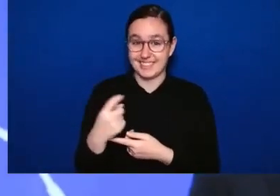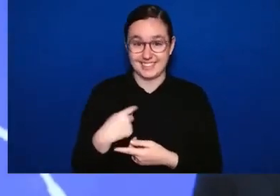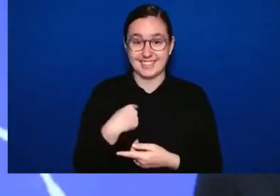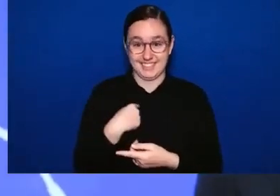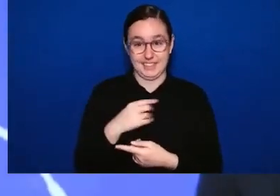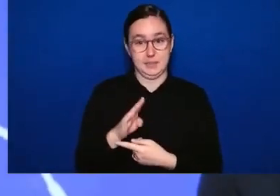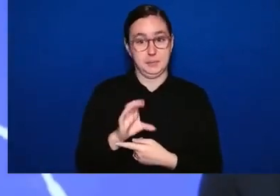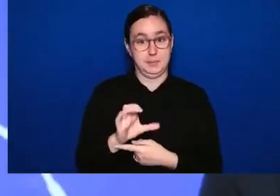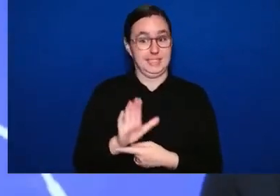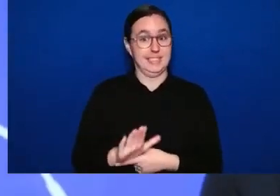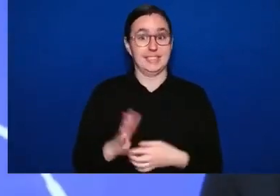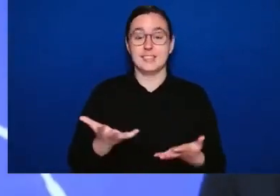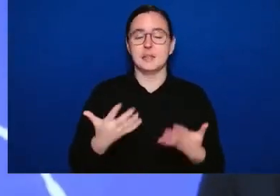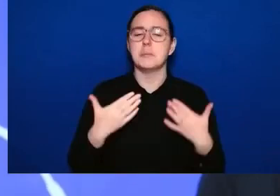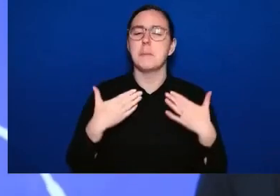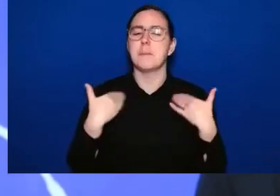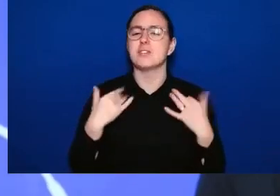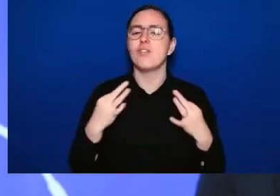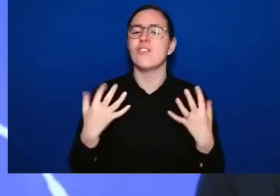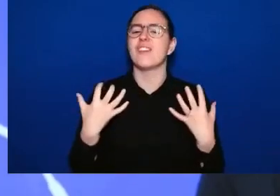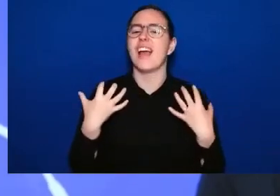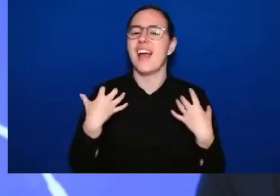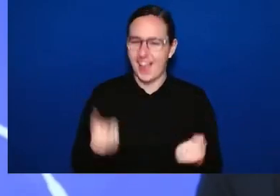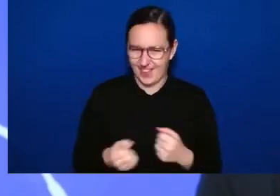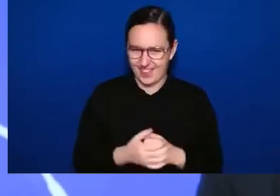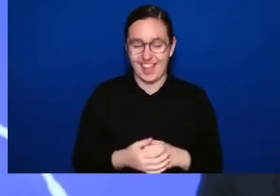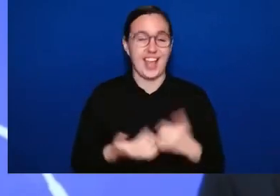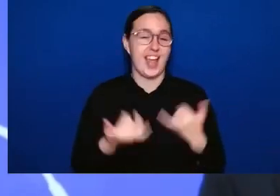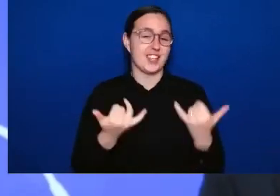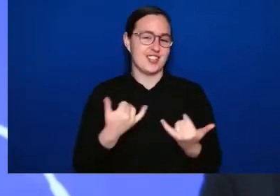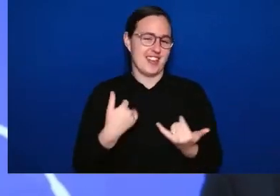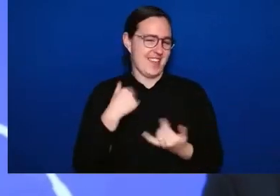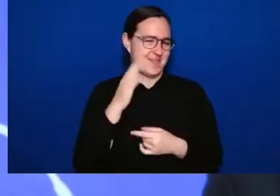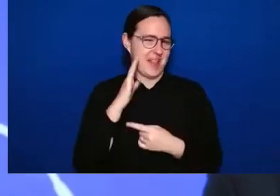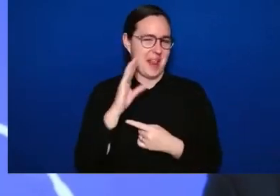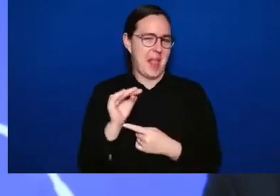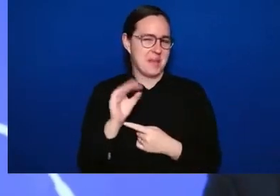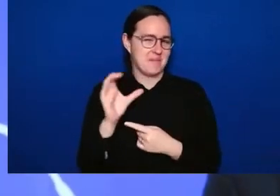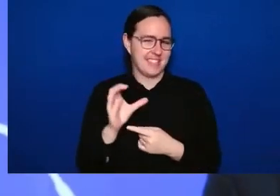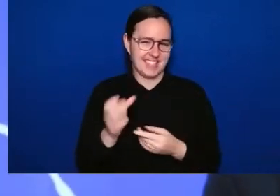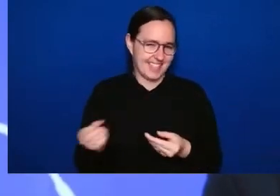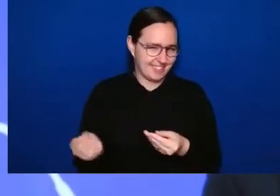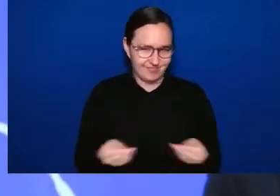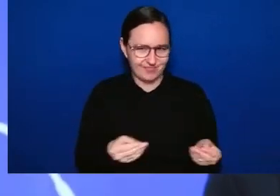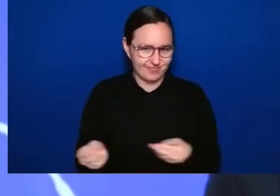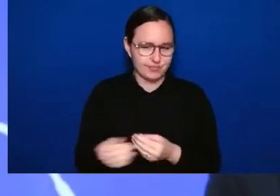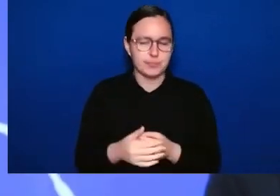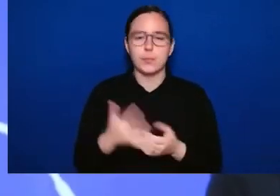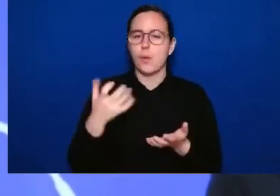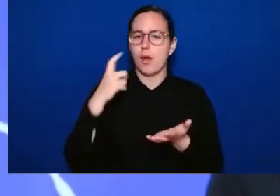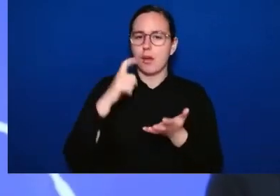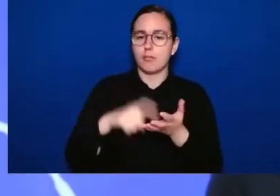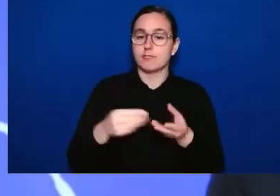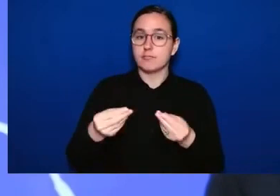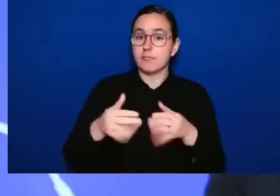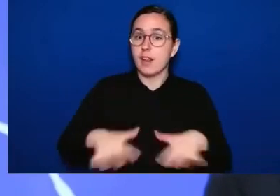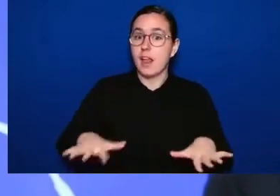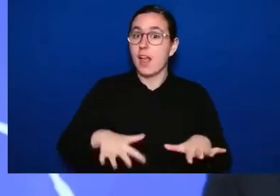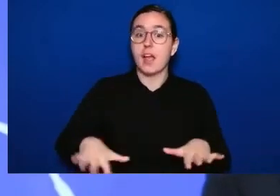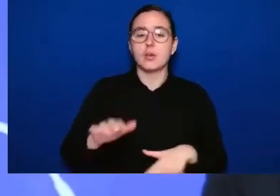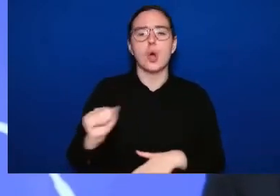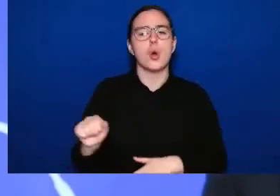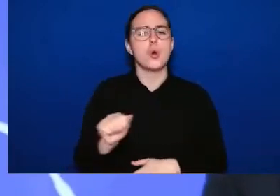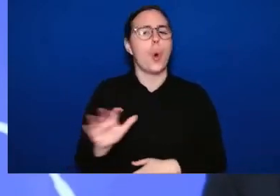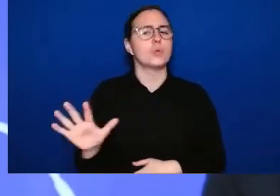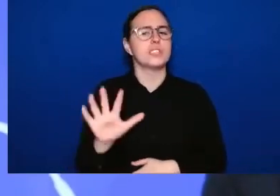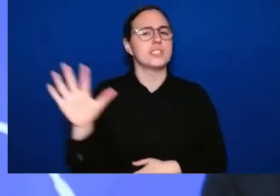our event, I'd like to acknowledge, of course, with respect, the traditional ancestral territory of the Coast Salish people to be here